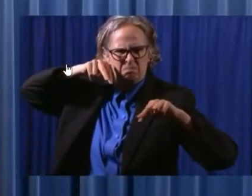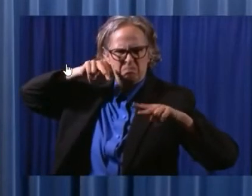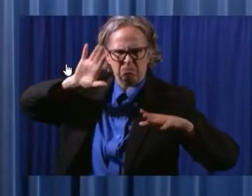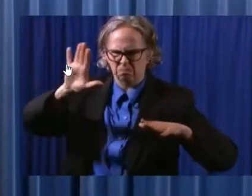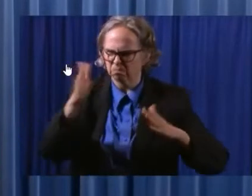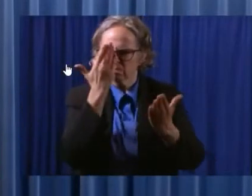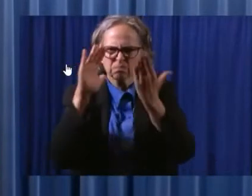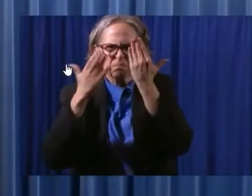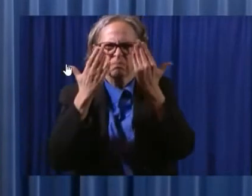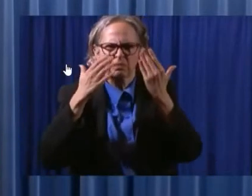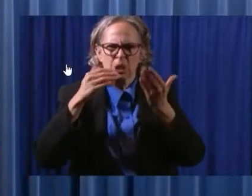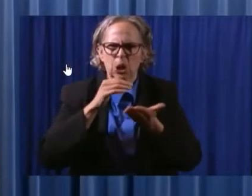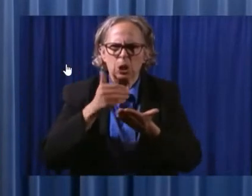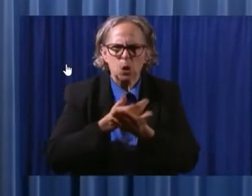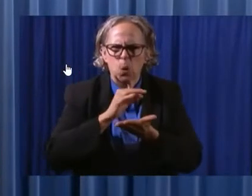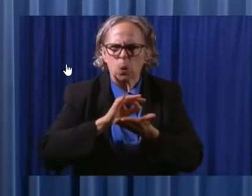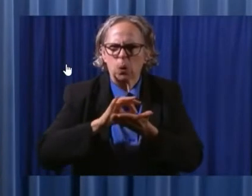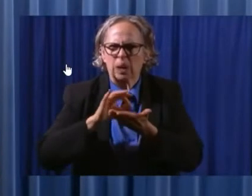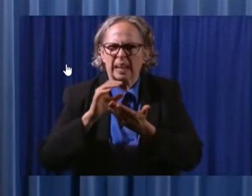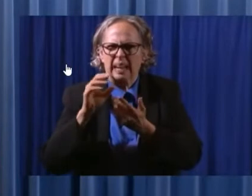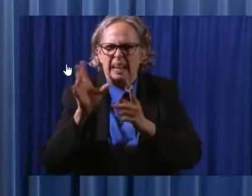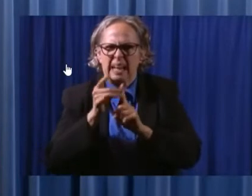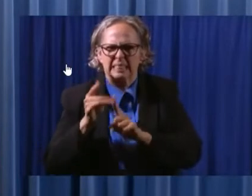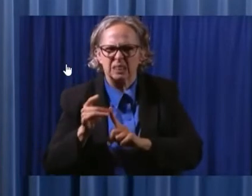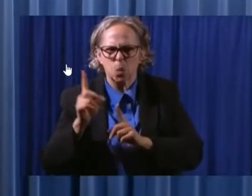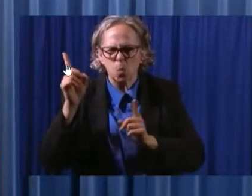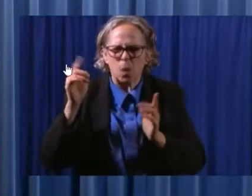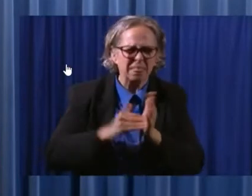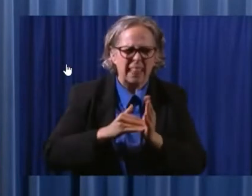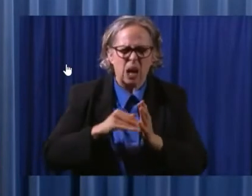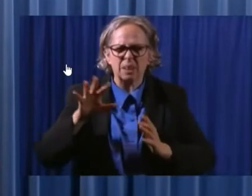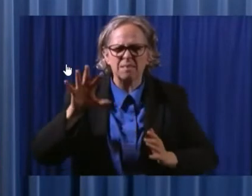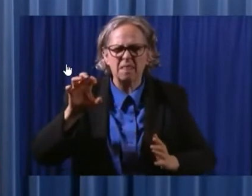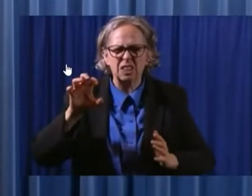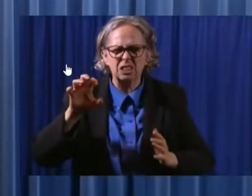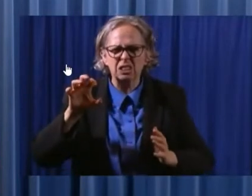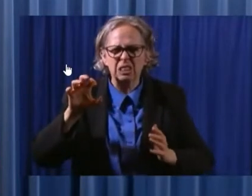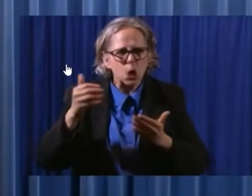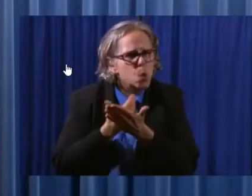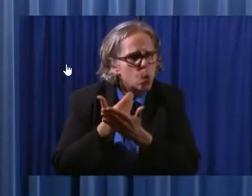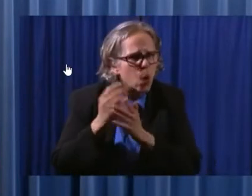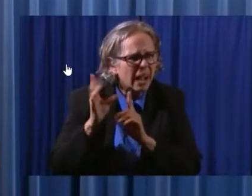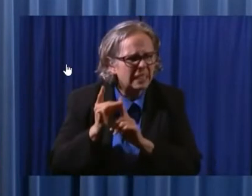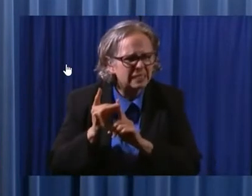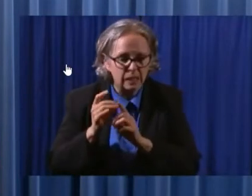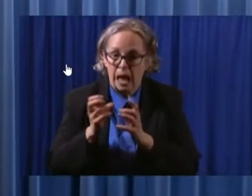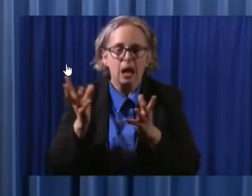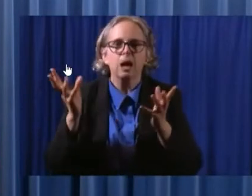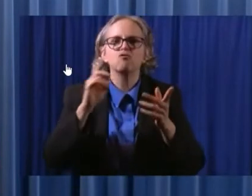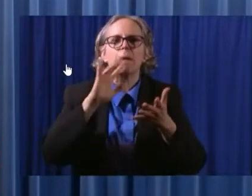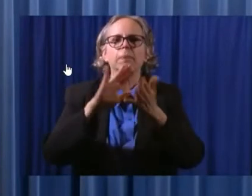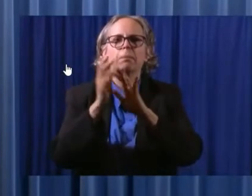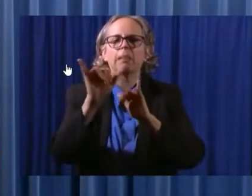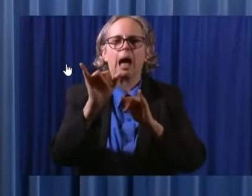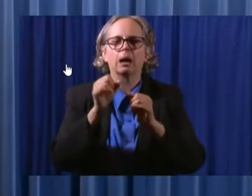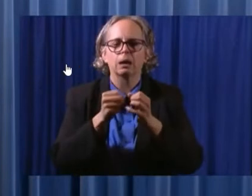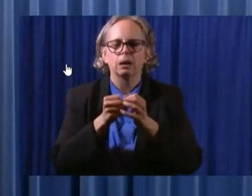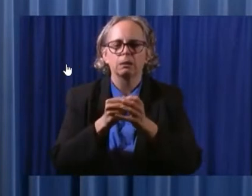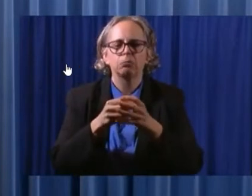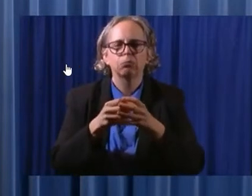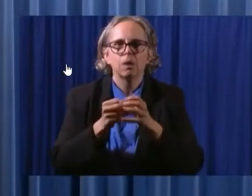1,500 in the past 2 weeks, is explosive. It's explosive, with much of the growth occurring in the last 7 days.